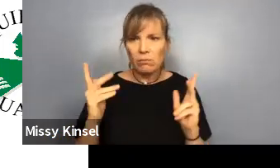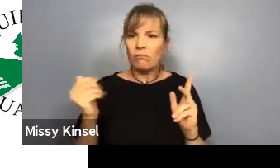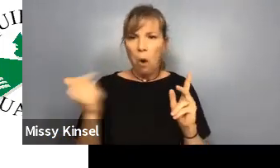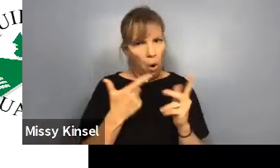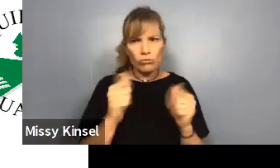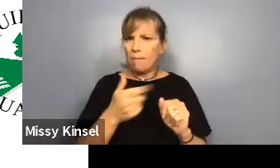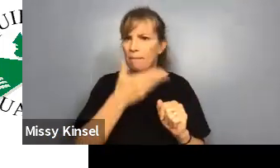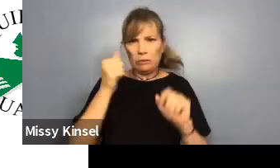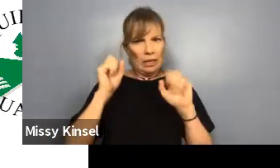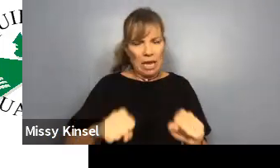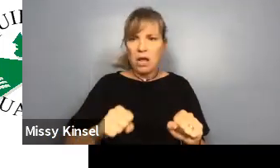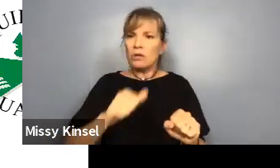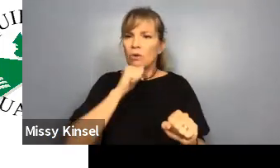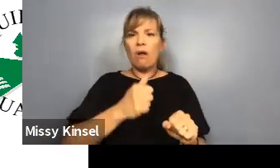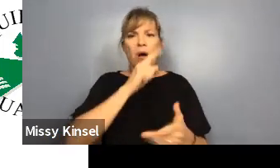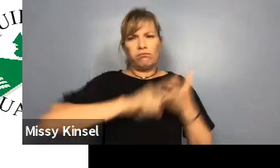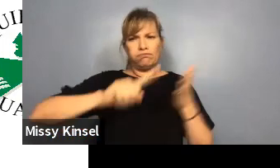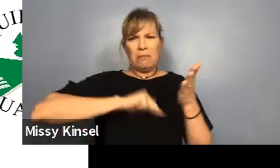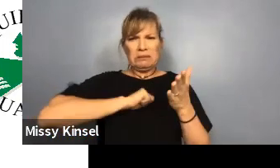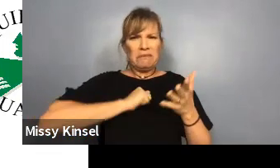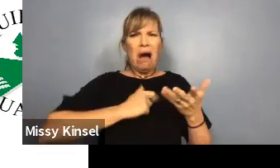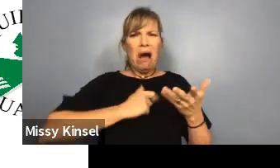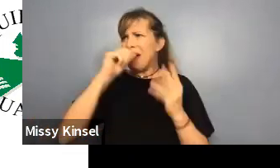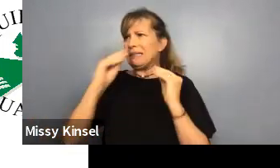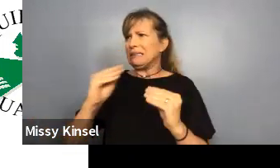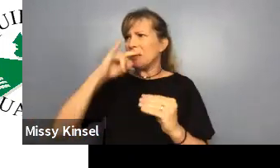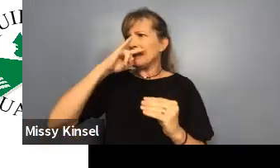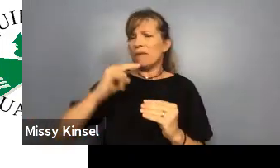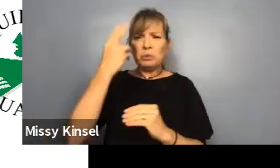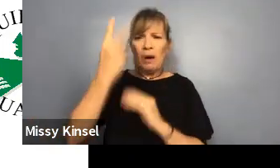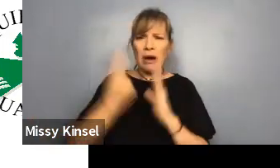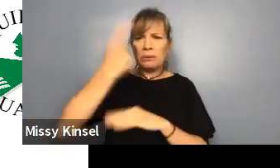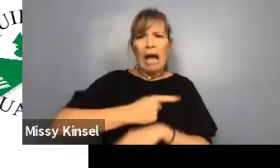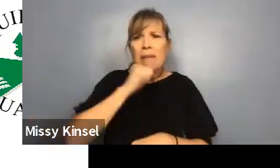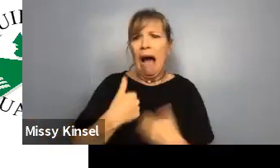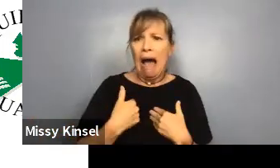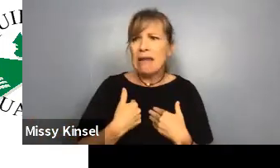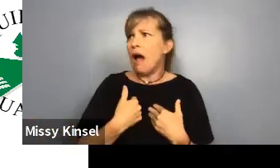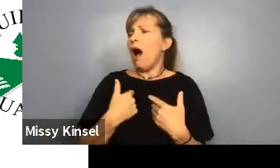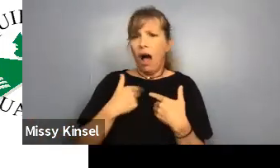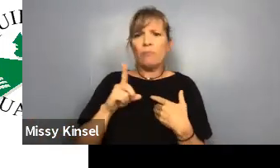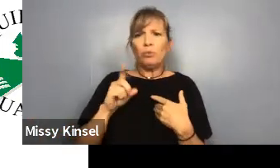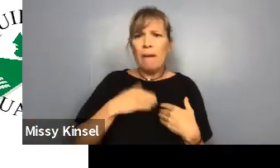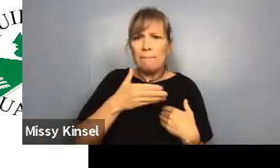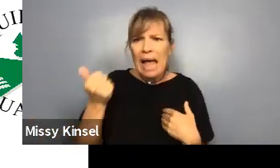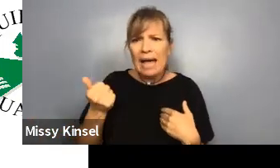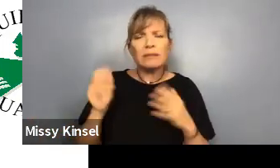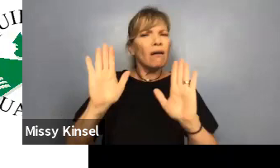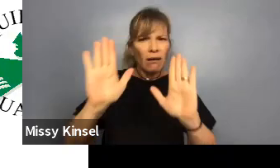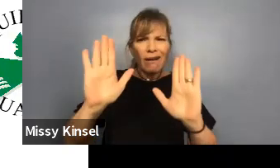beat yourself up if you're not, you know, teaching your child for 12 hours a day every day. You're doing the best you can,